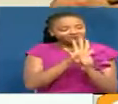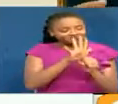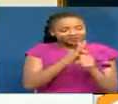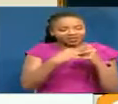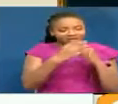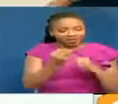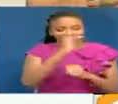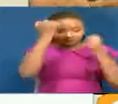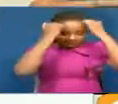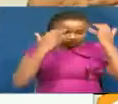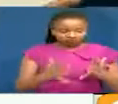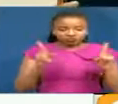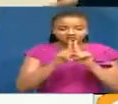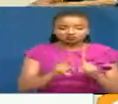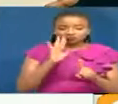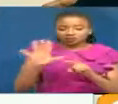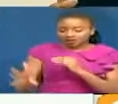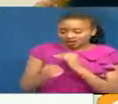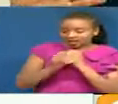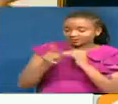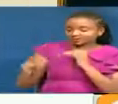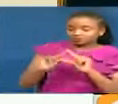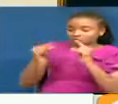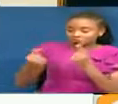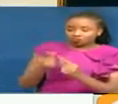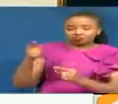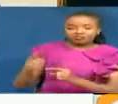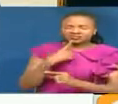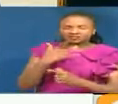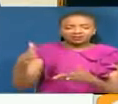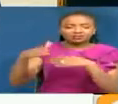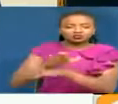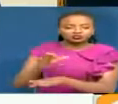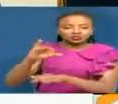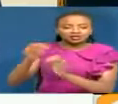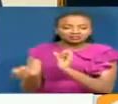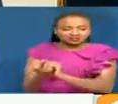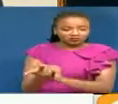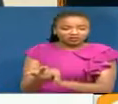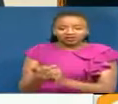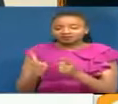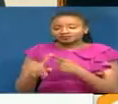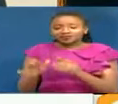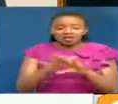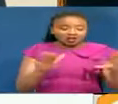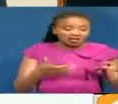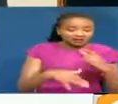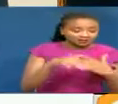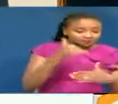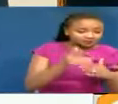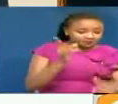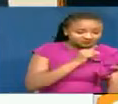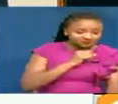We are going to add them, this group of learners we are calling the junior secondary. We've not expanded their land. We've not